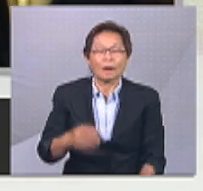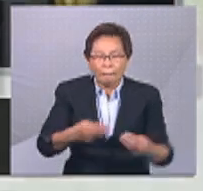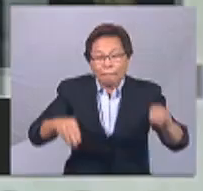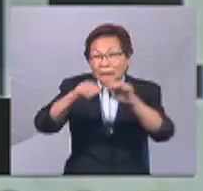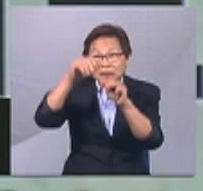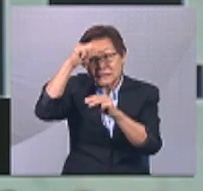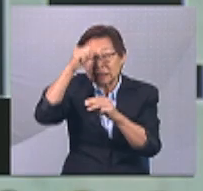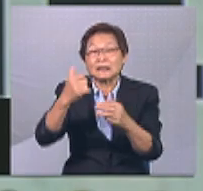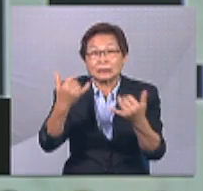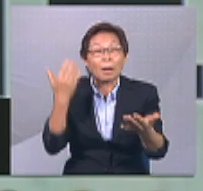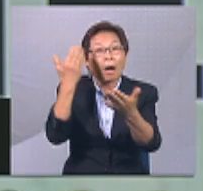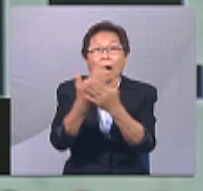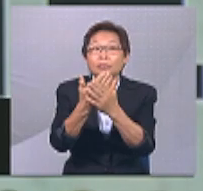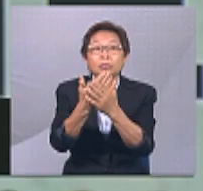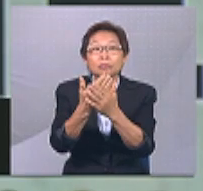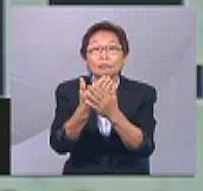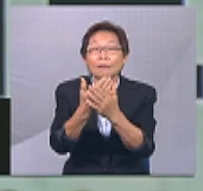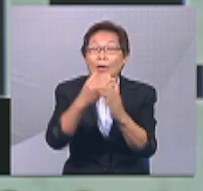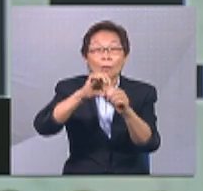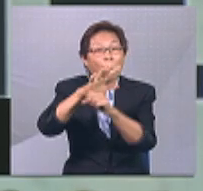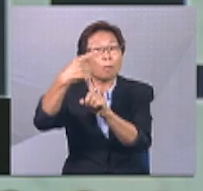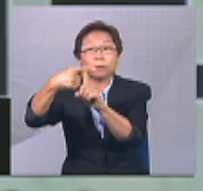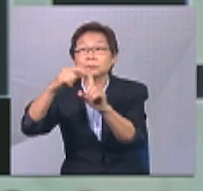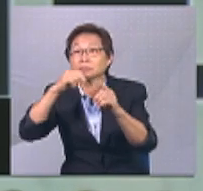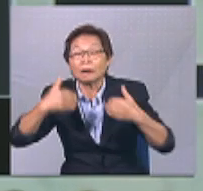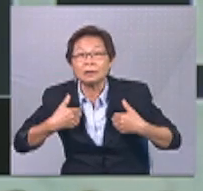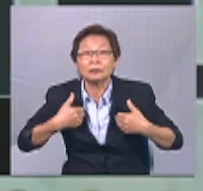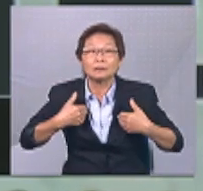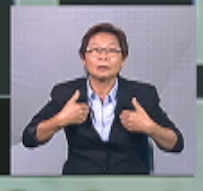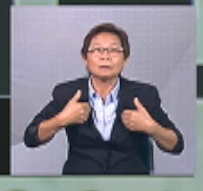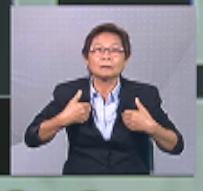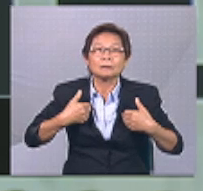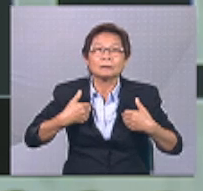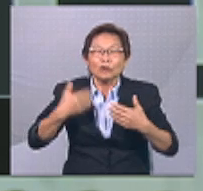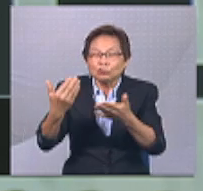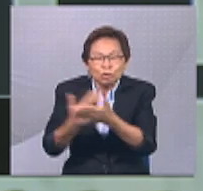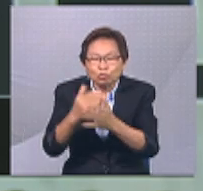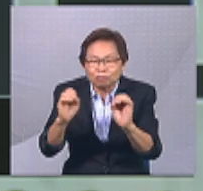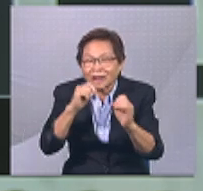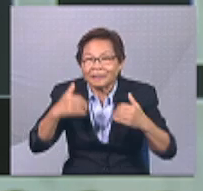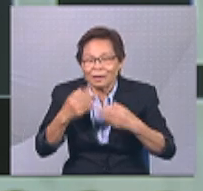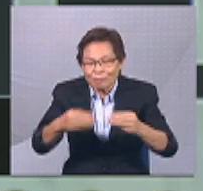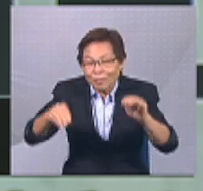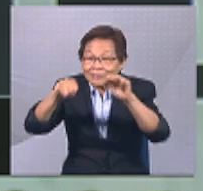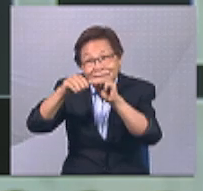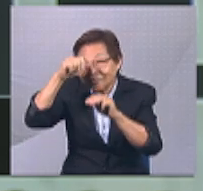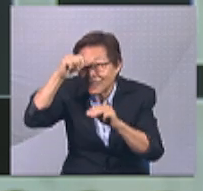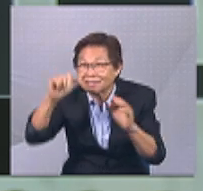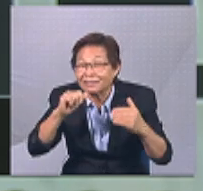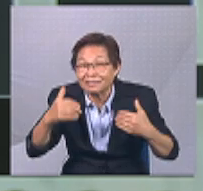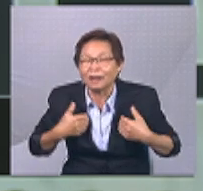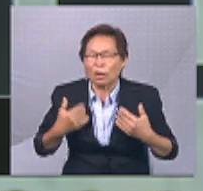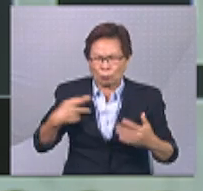have a positive case detection or even new case been detected. But then we just started